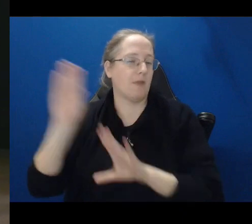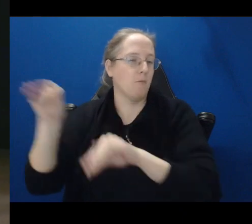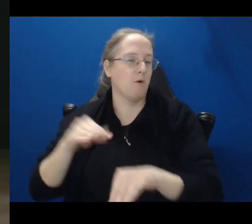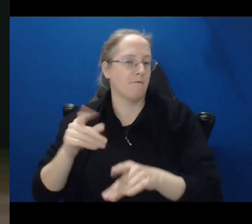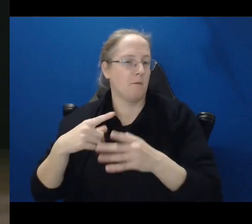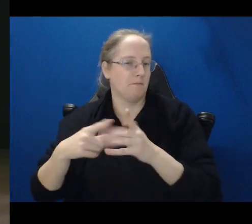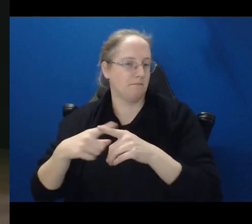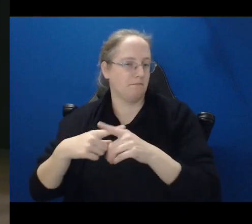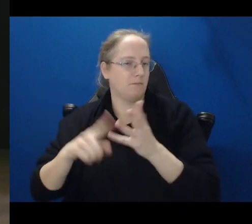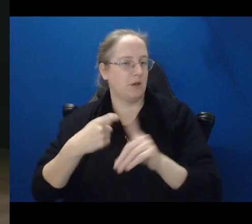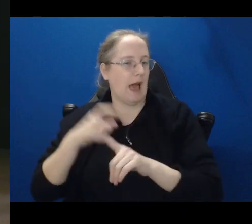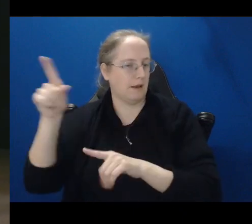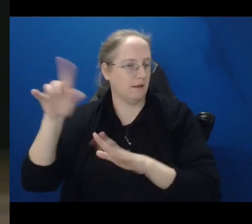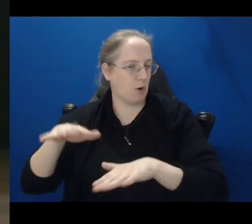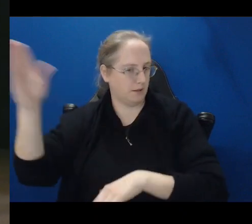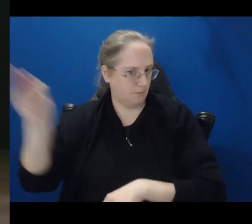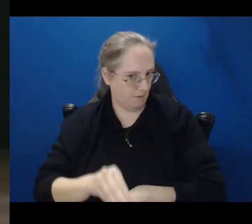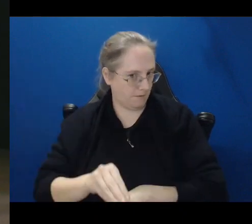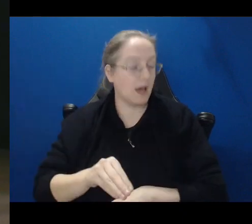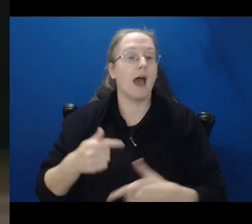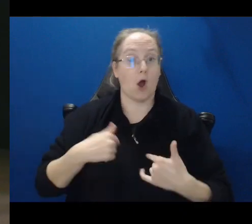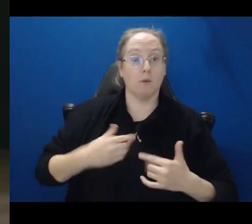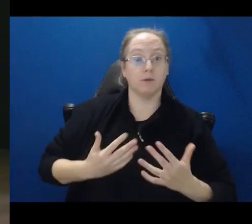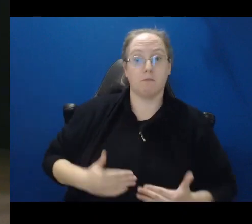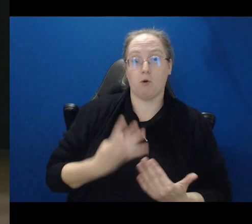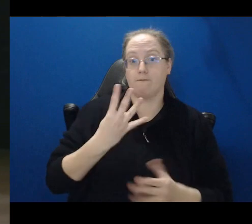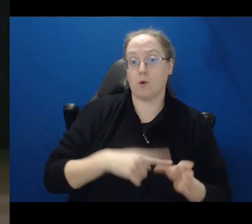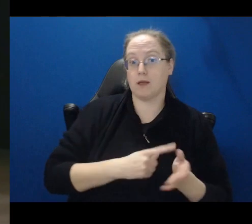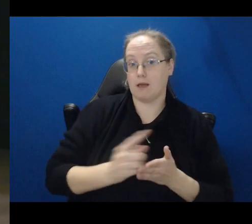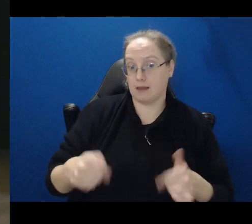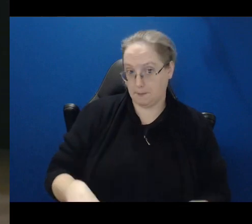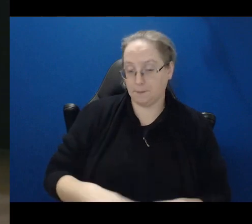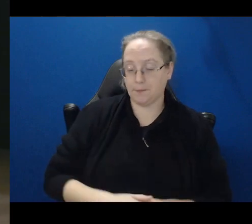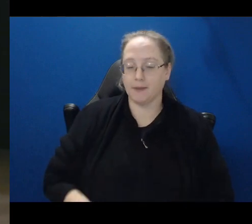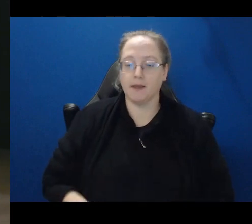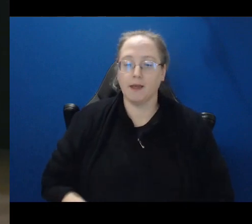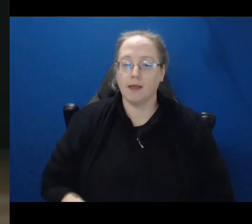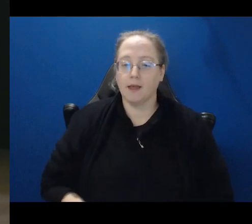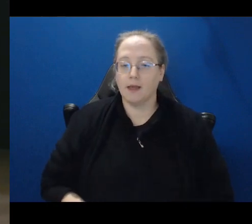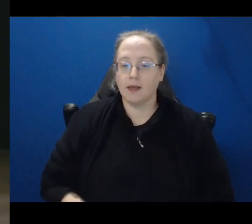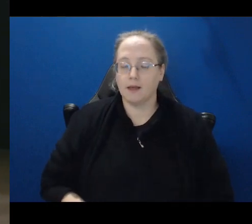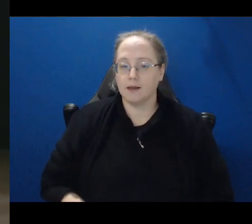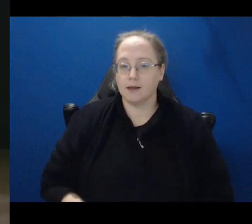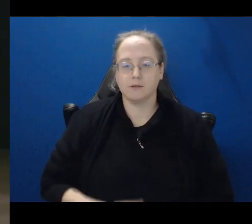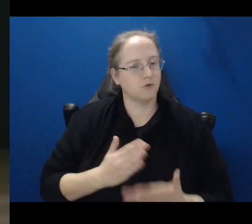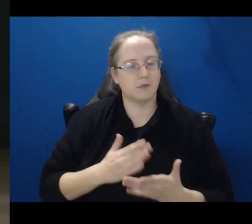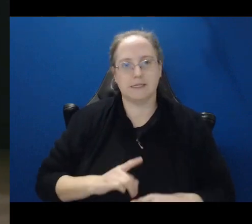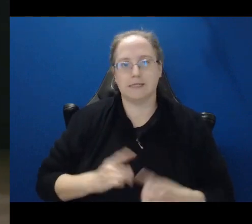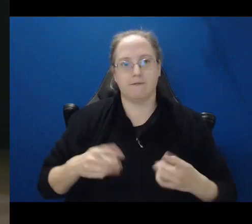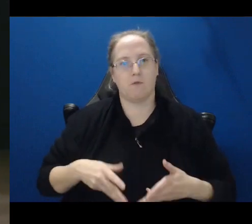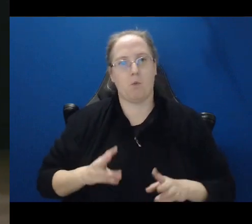here like 4 years after that. So it's a really different way of inhabiting